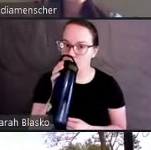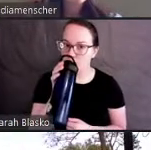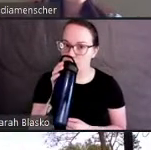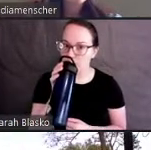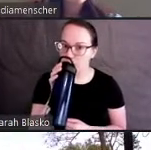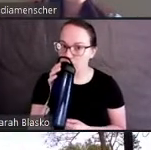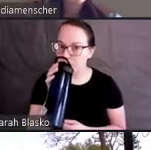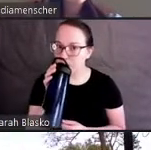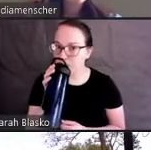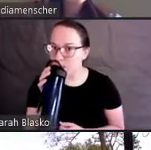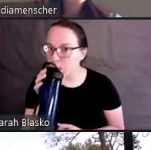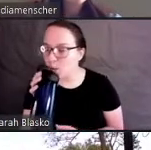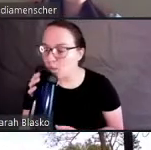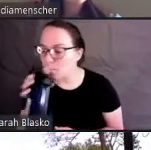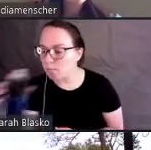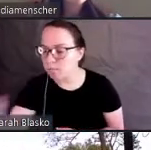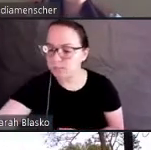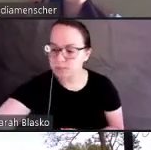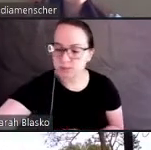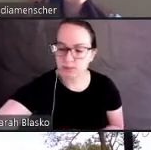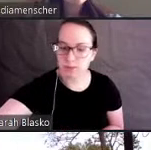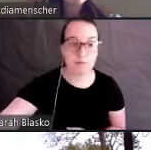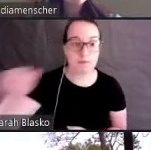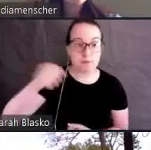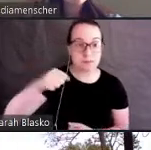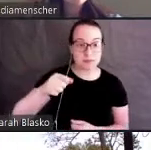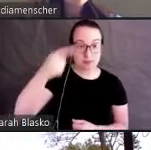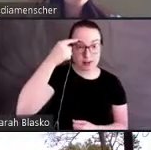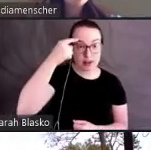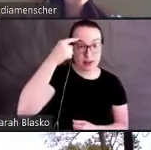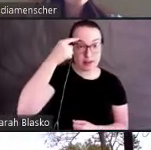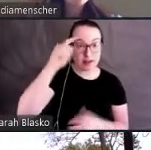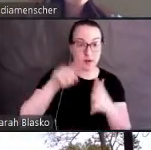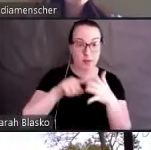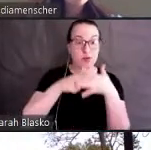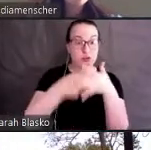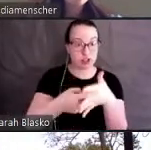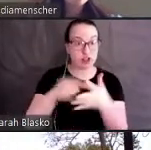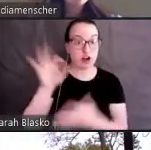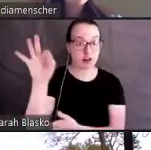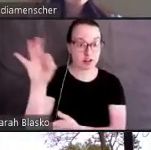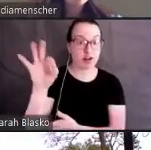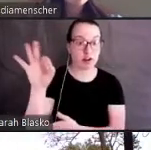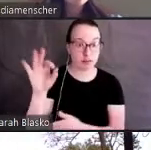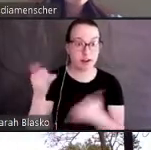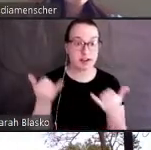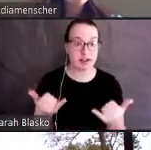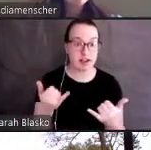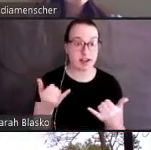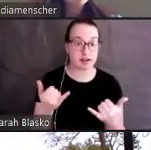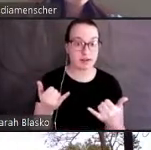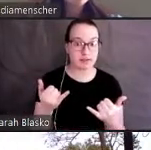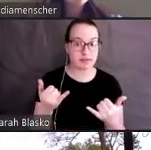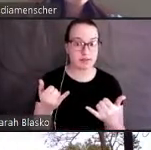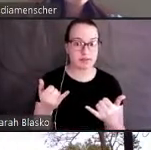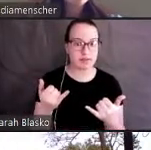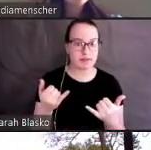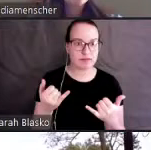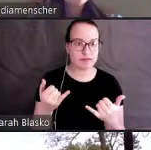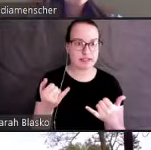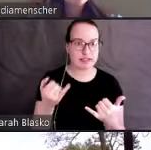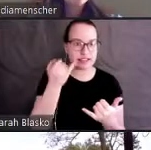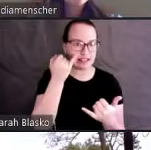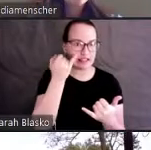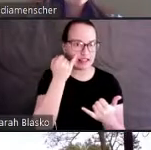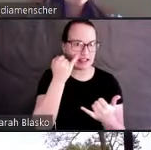Yeah, I think we're going to go right into the sermon. Unless Hadrian can send me some sort of message in the